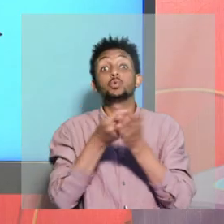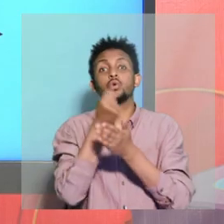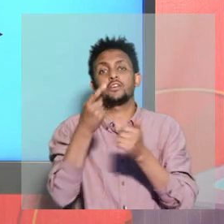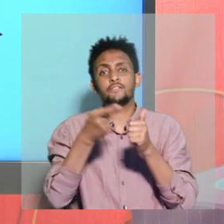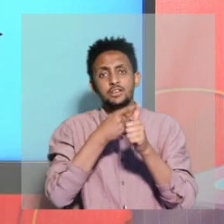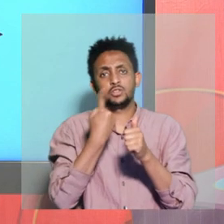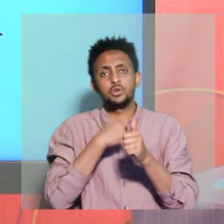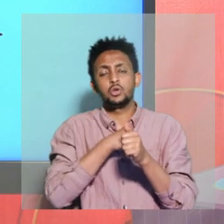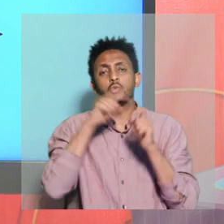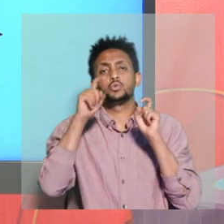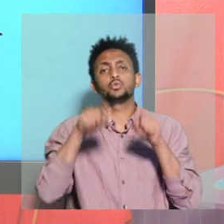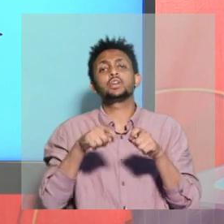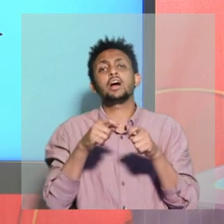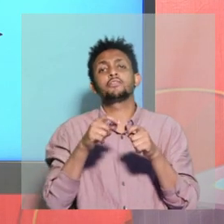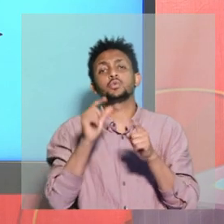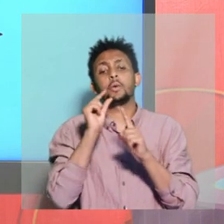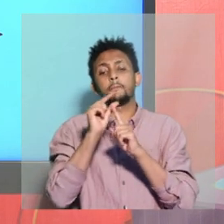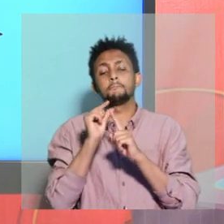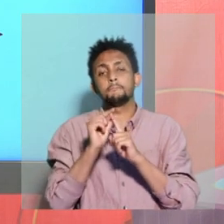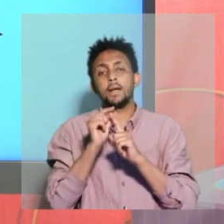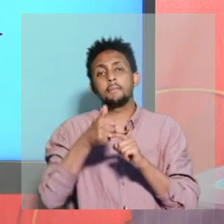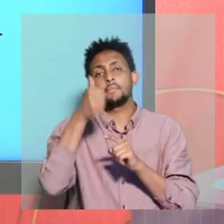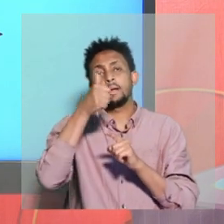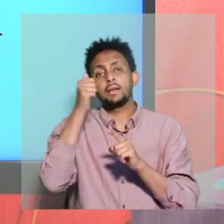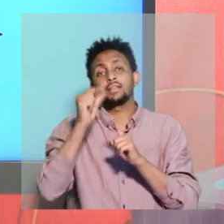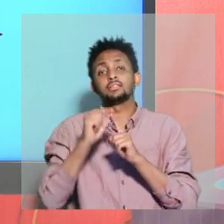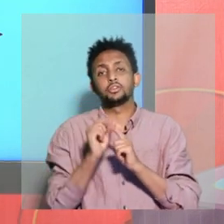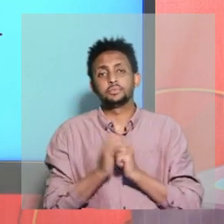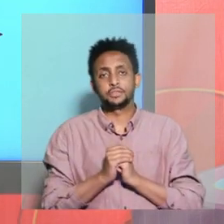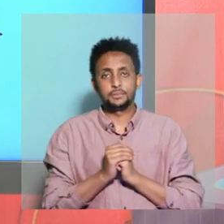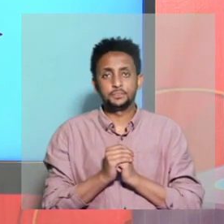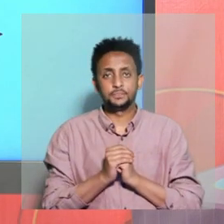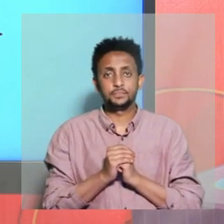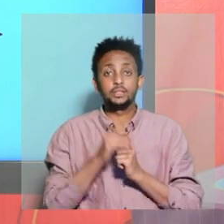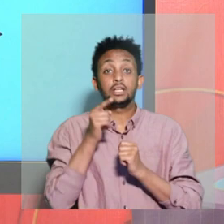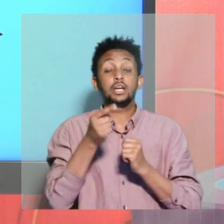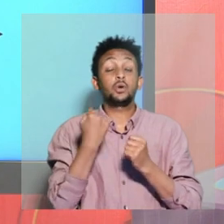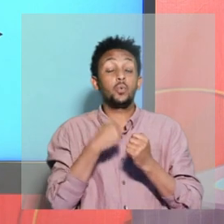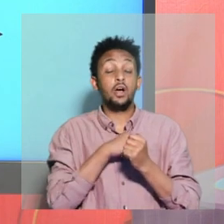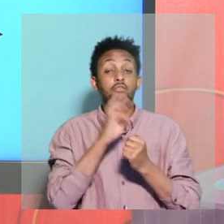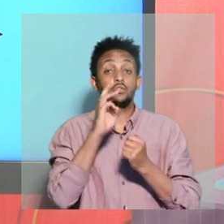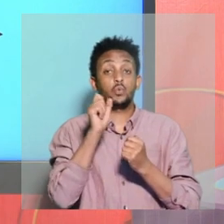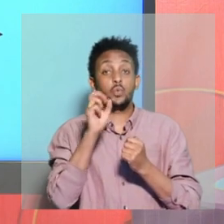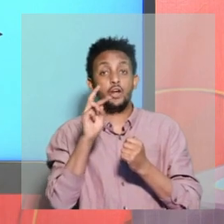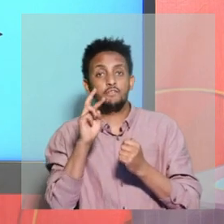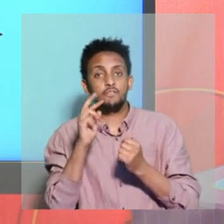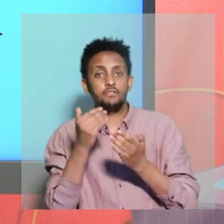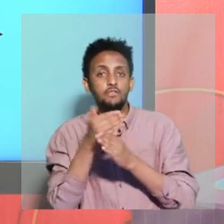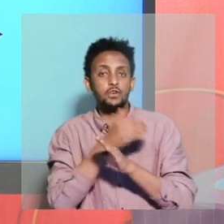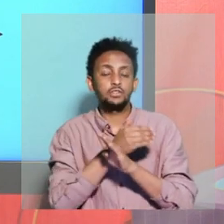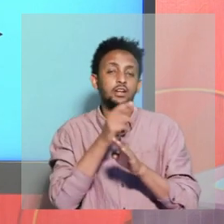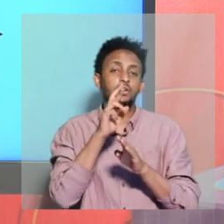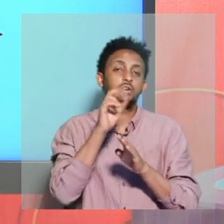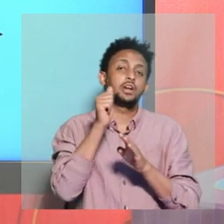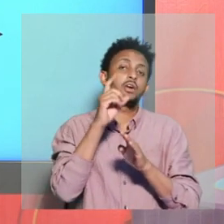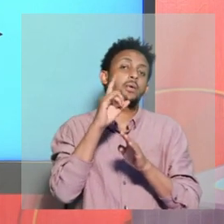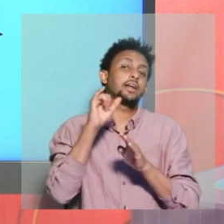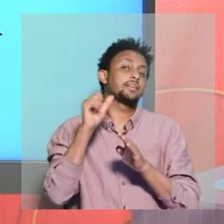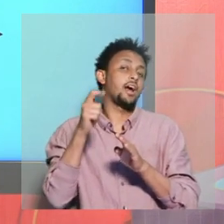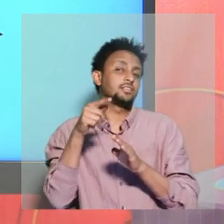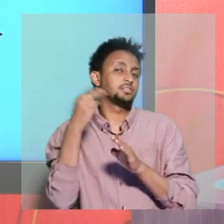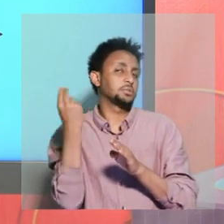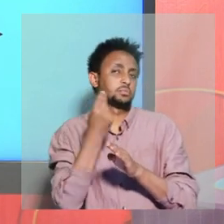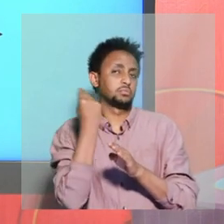first, we should have to know the main terms under these units. Here we have wavefront and radiogram. These are